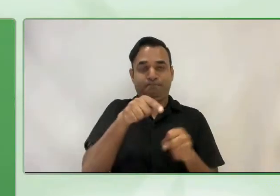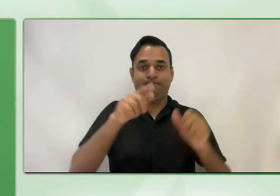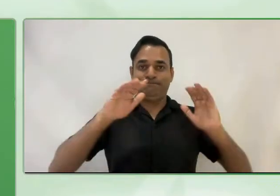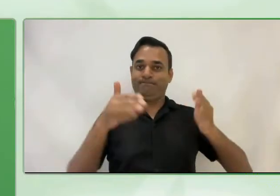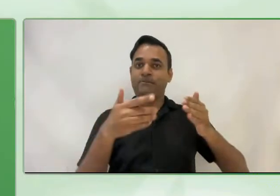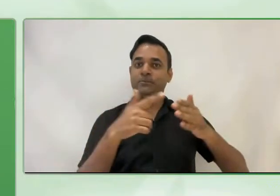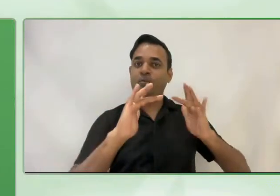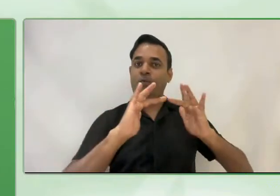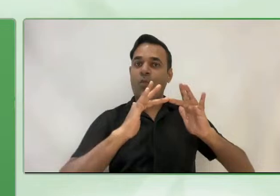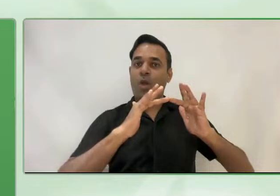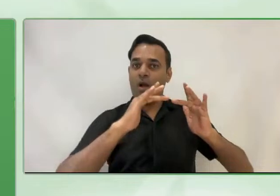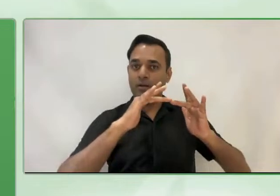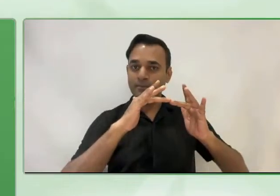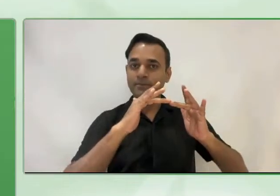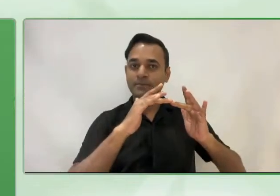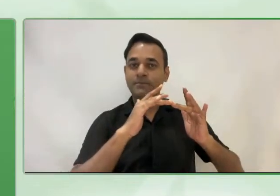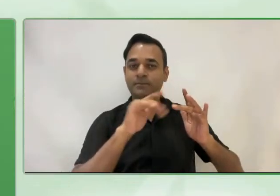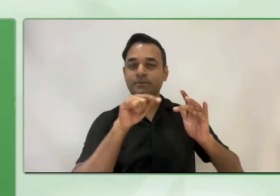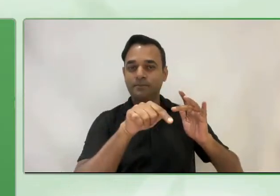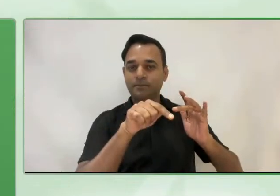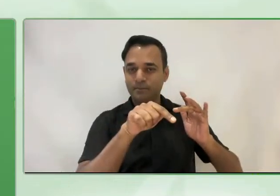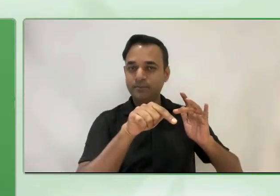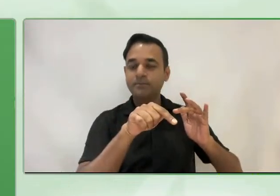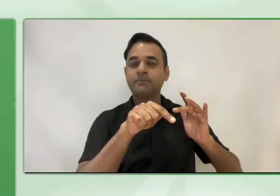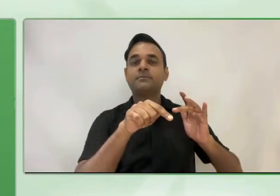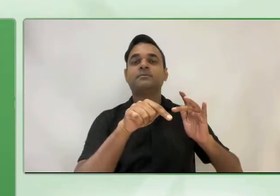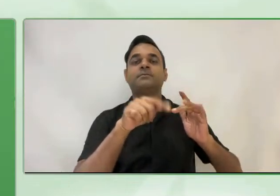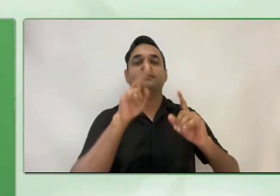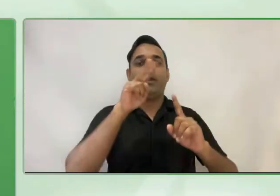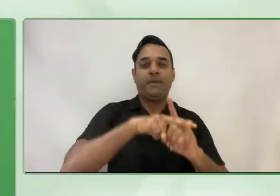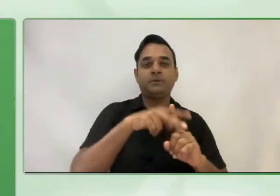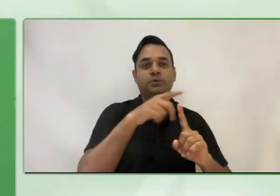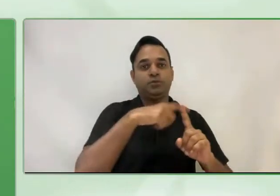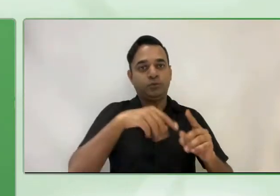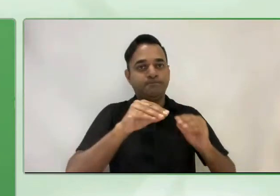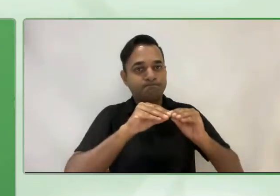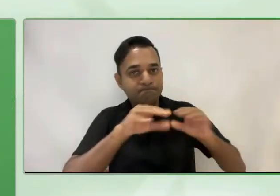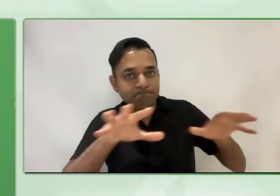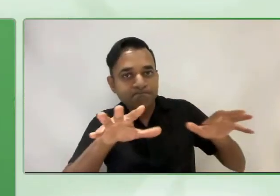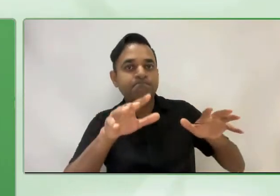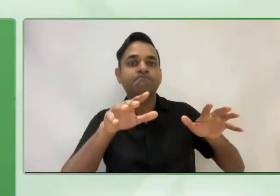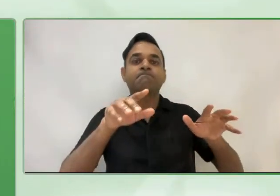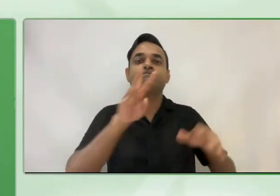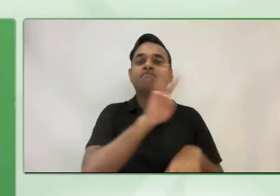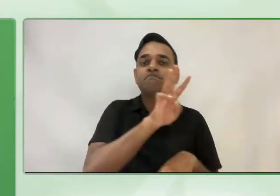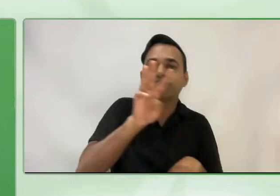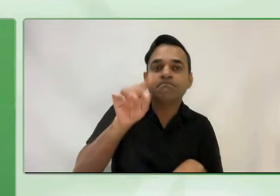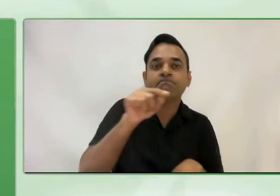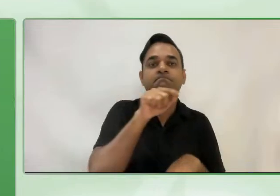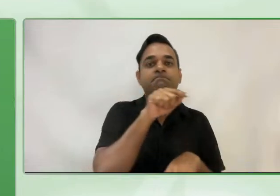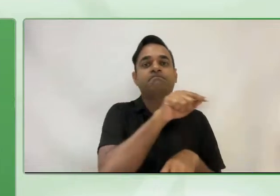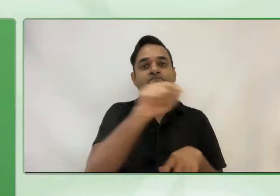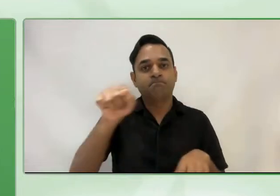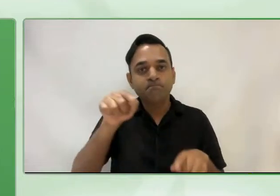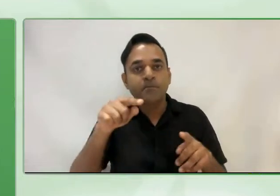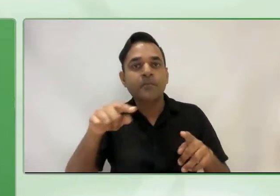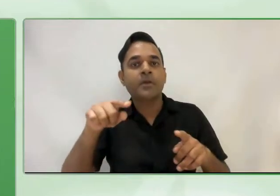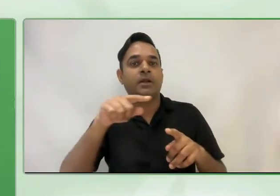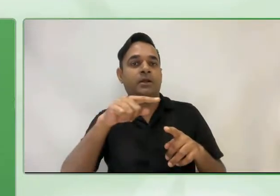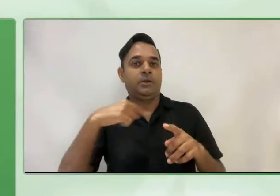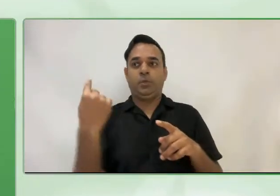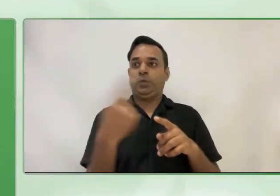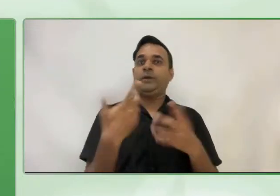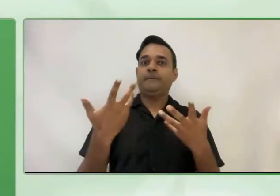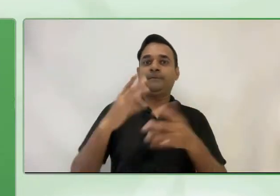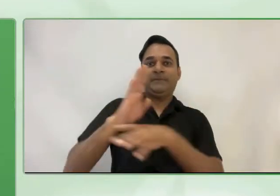viennabusinessagency.at, where you find all the information on upcoming calls. And the next call is during Vienna Up. Vienna Up is the